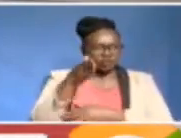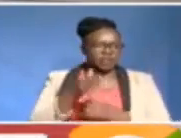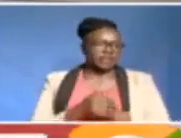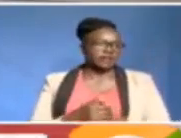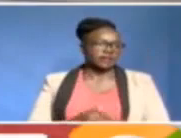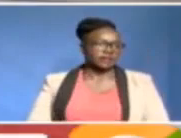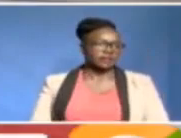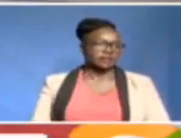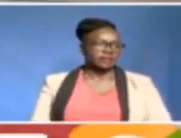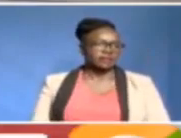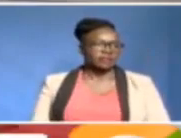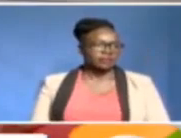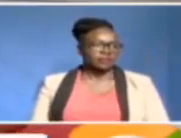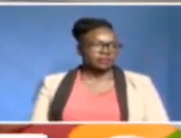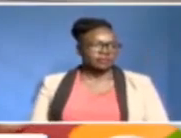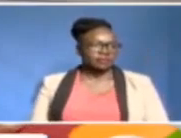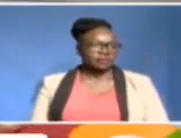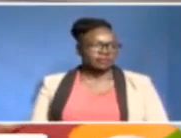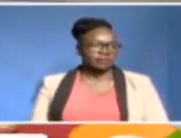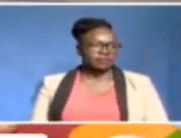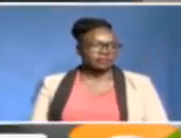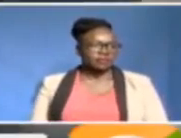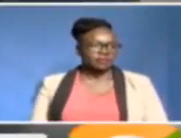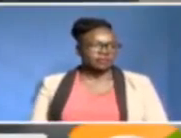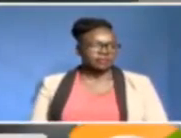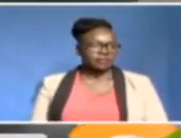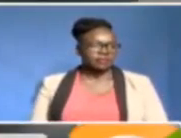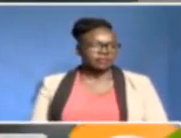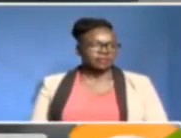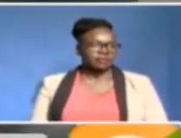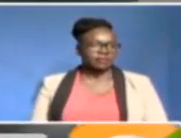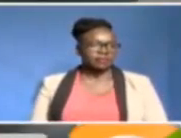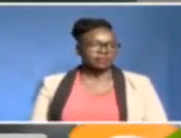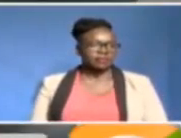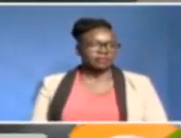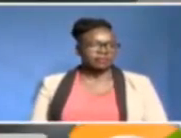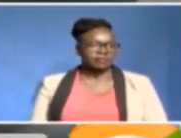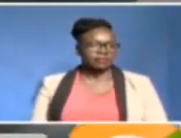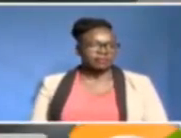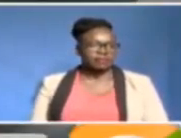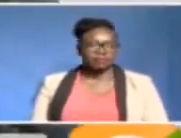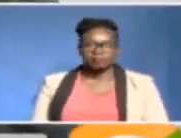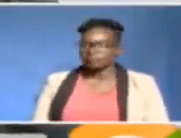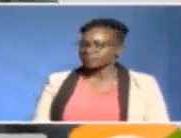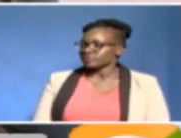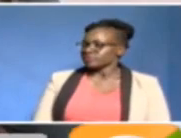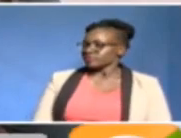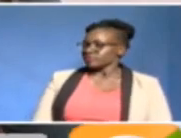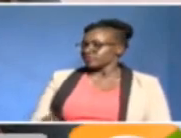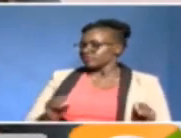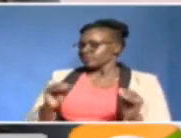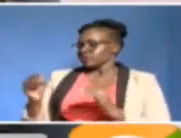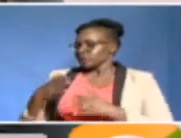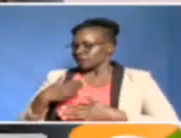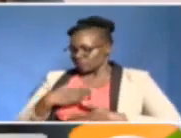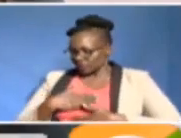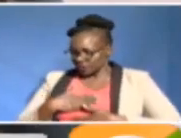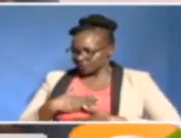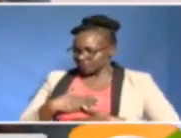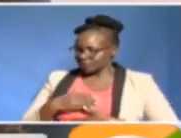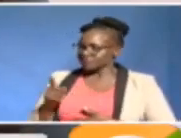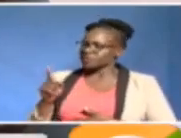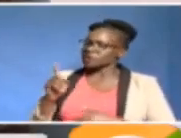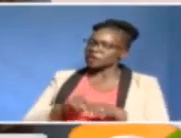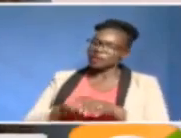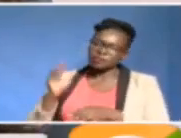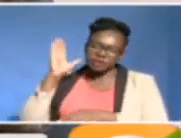God. But that's what I would say about that. Let me bring Honorable Wanga in. When you hear all of this and comments saying that this